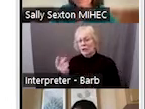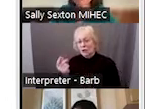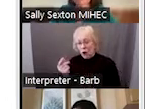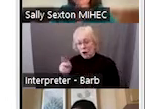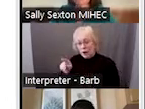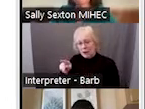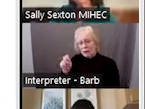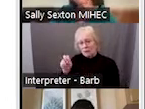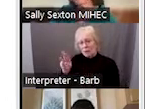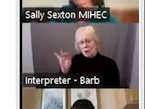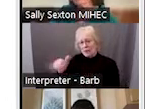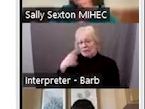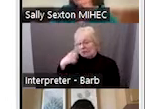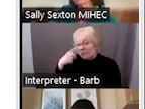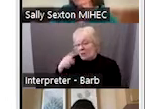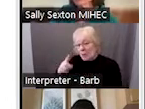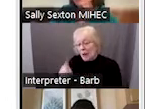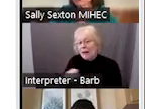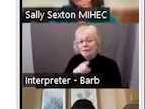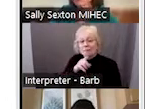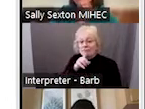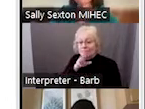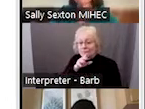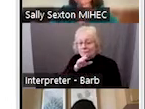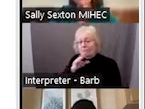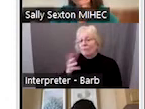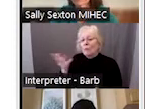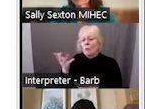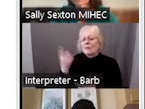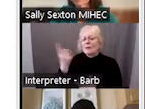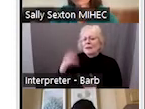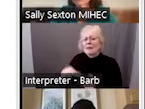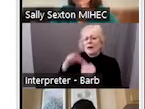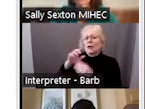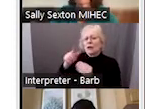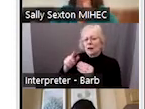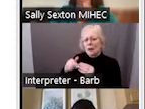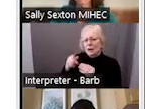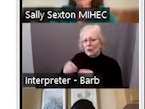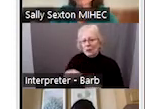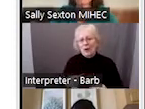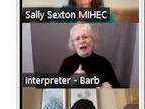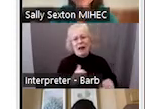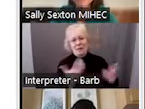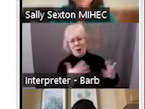yourself and tell us one thing that makes you amazing and uniquely you? I'm already unmuted. Oh,